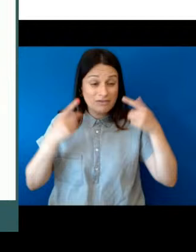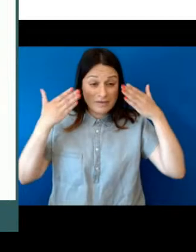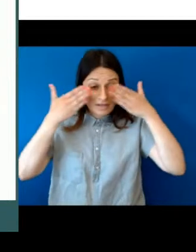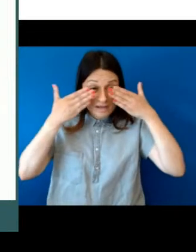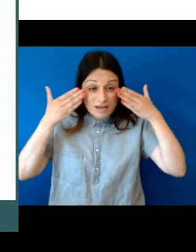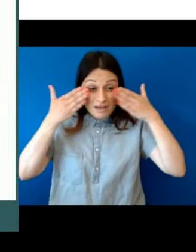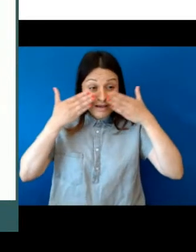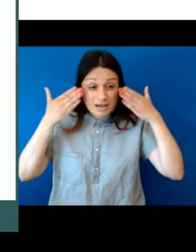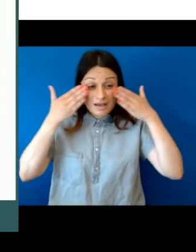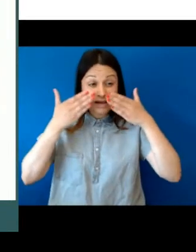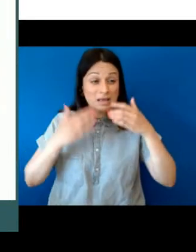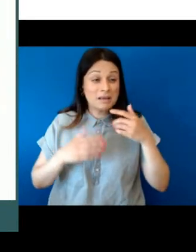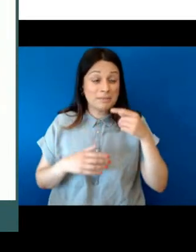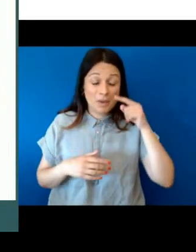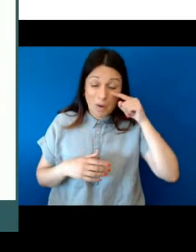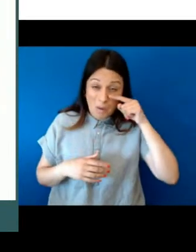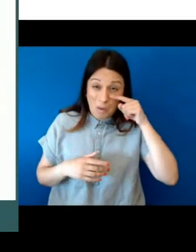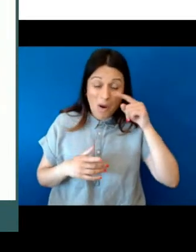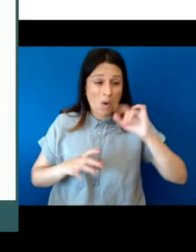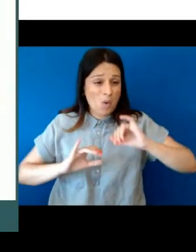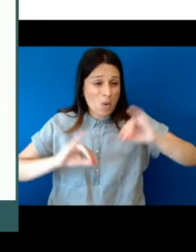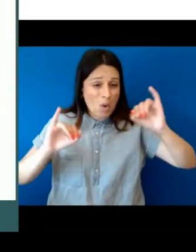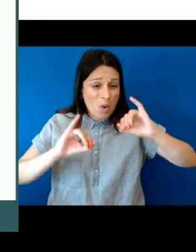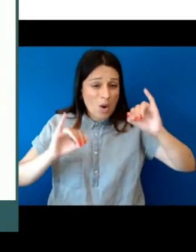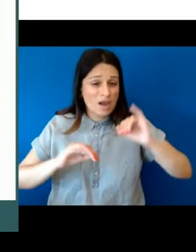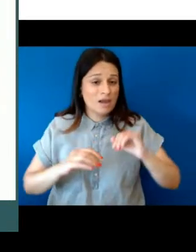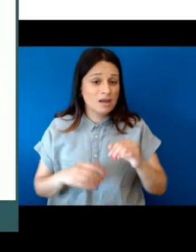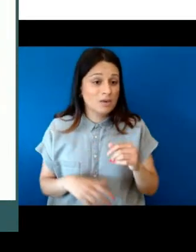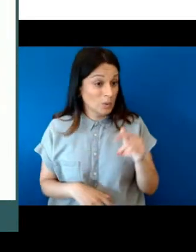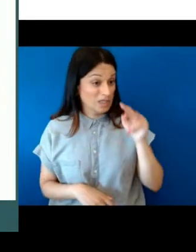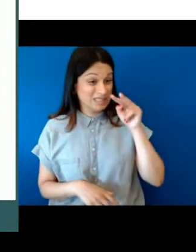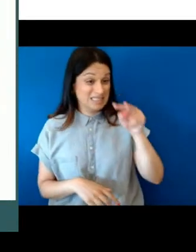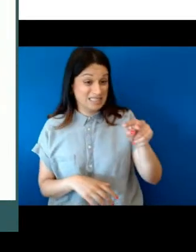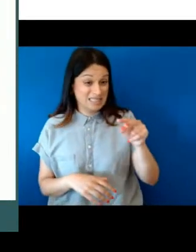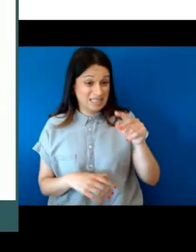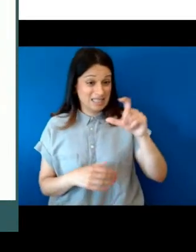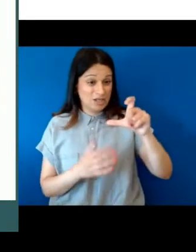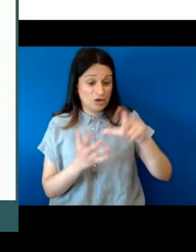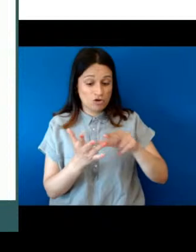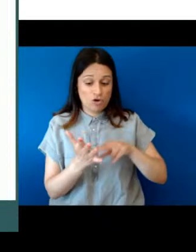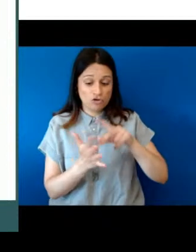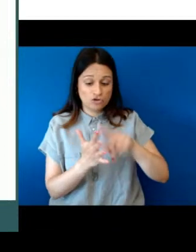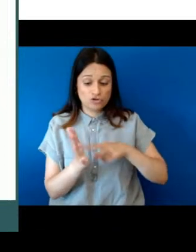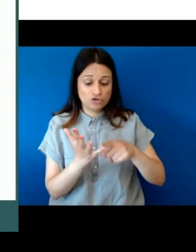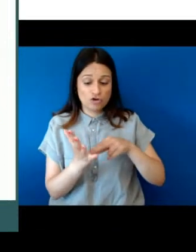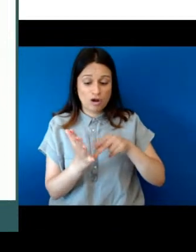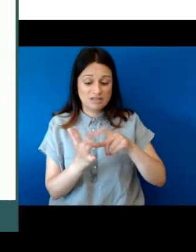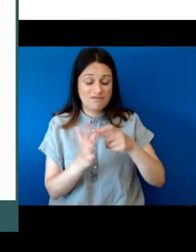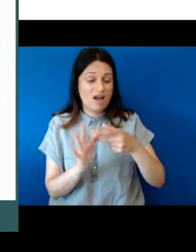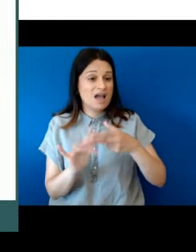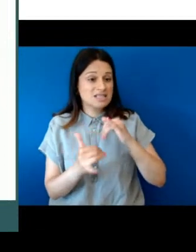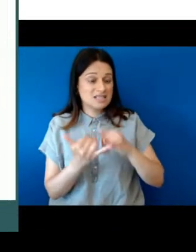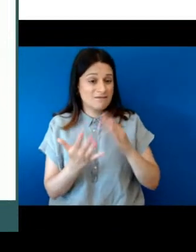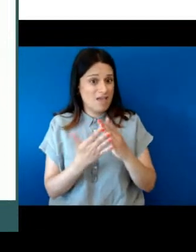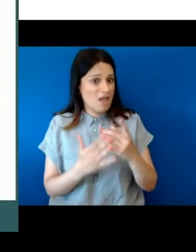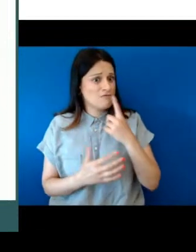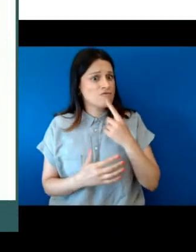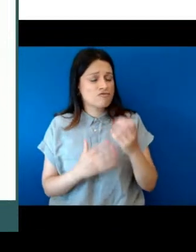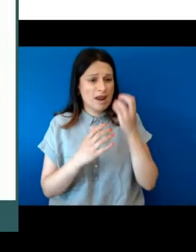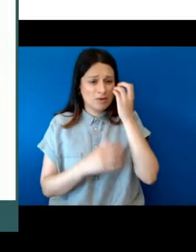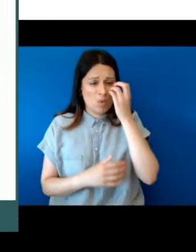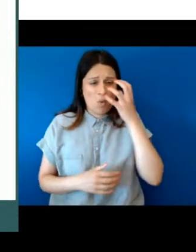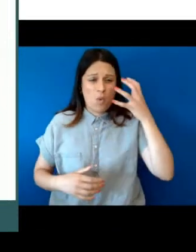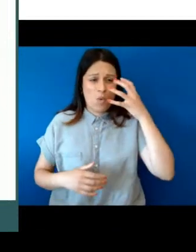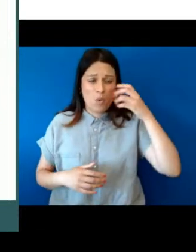you can see the conjunctiva quite red and inflamed looking, and that constant streaming and itching